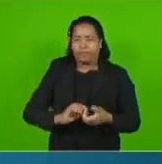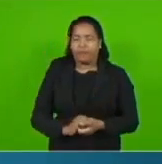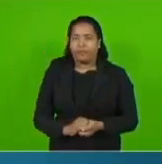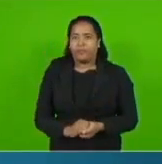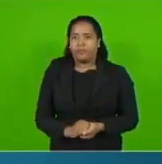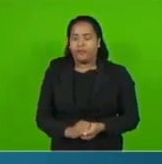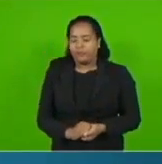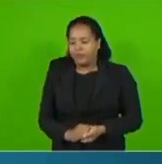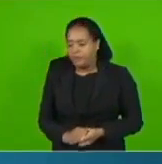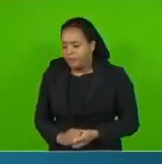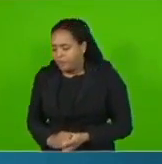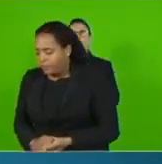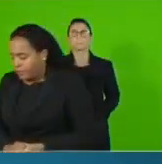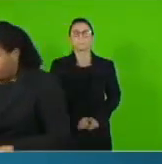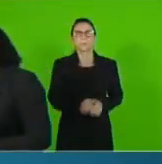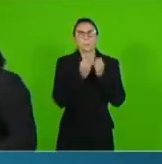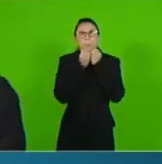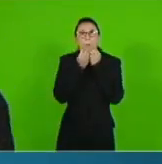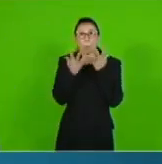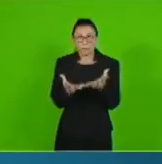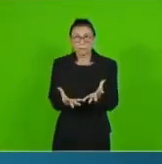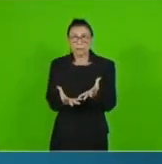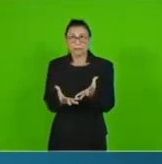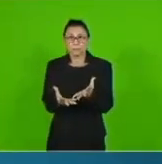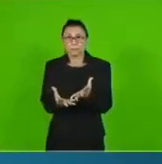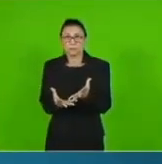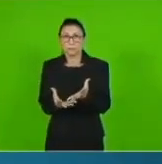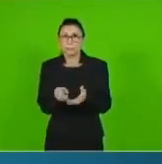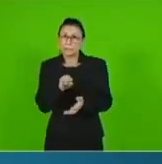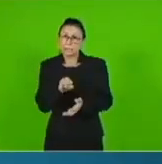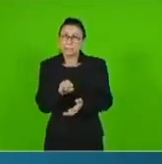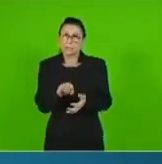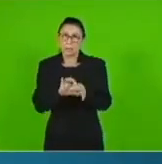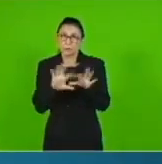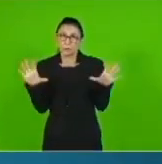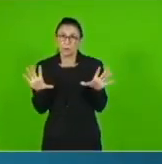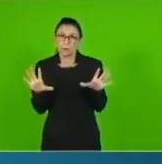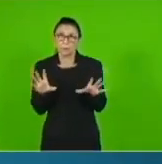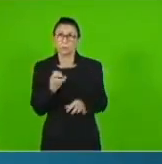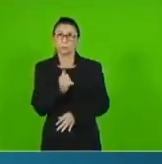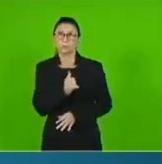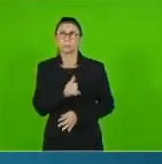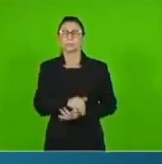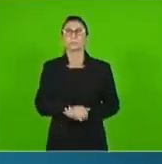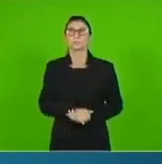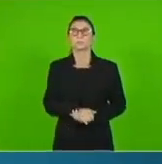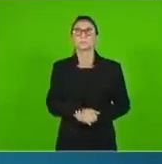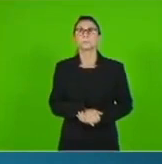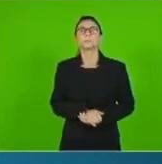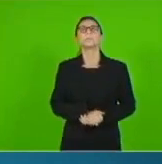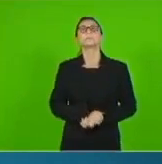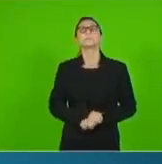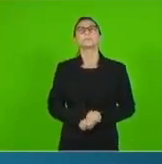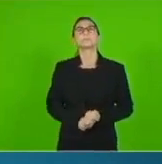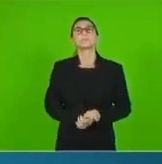door. So now, our confession. Let's make a confession. The ones who want.